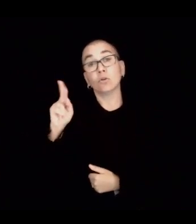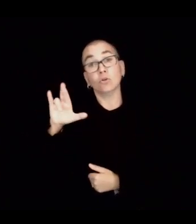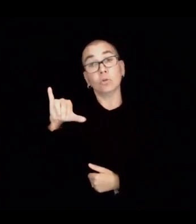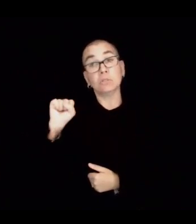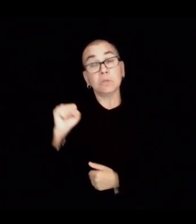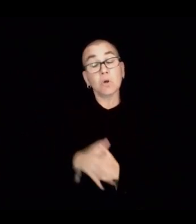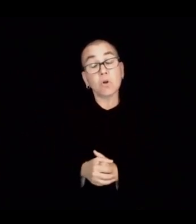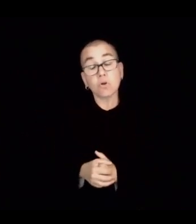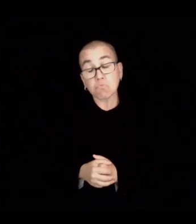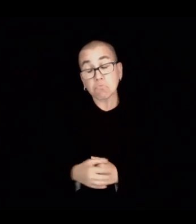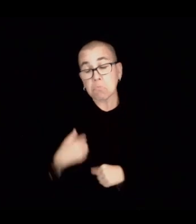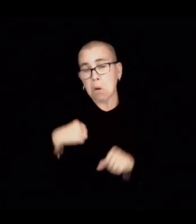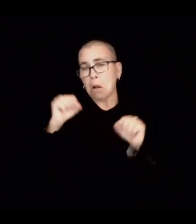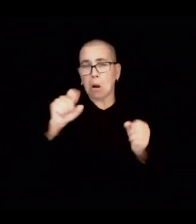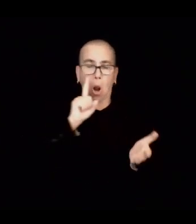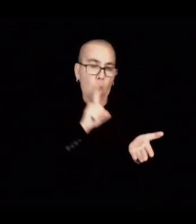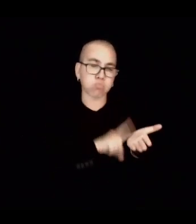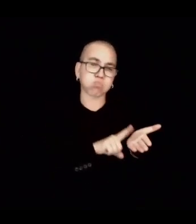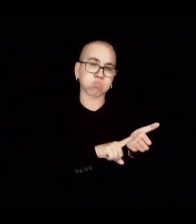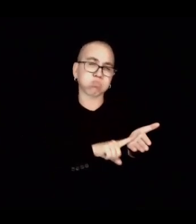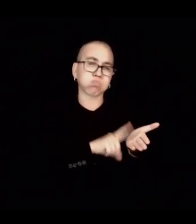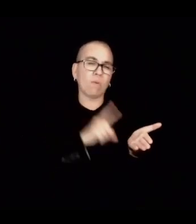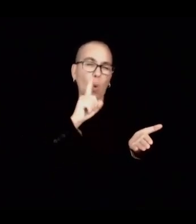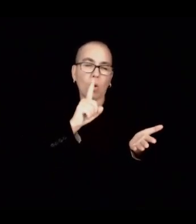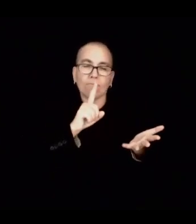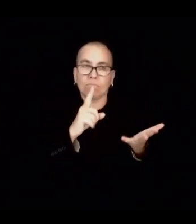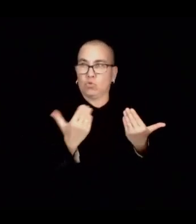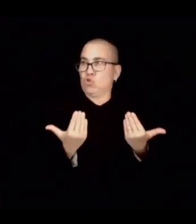and let you know here. Let's see.